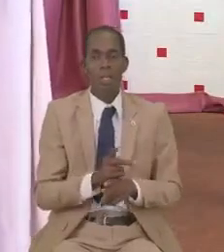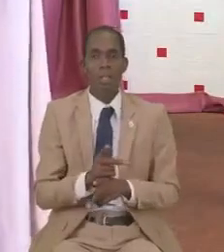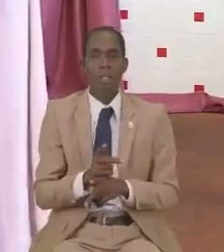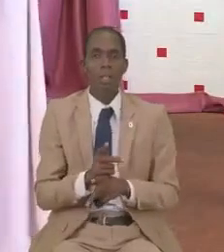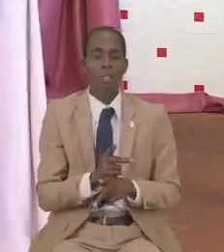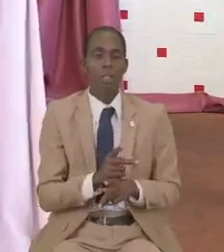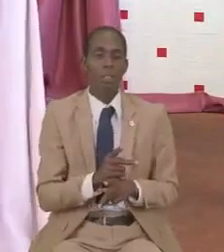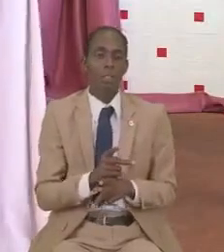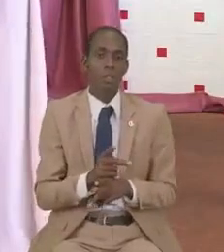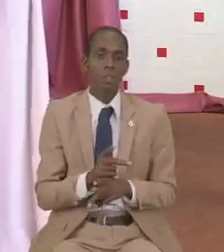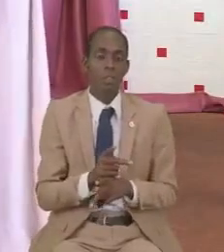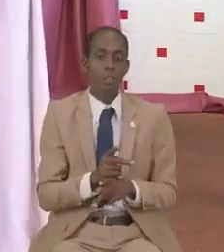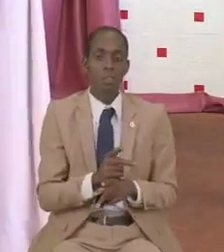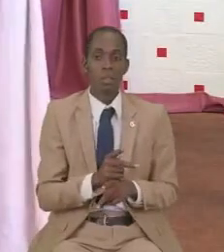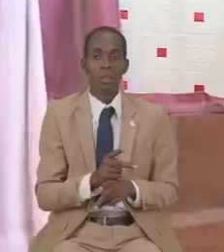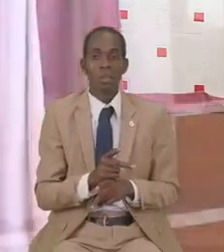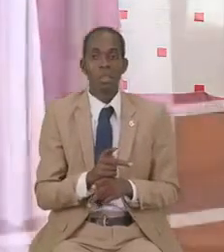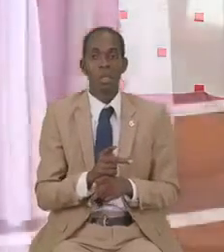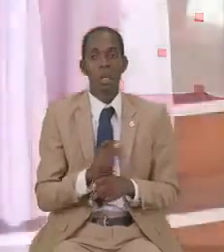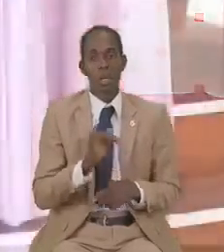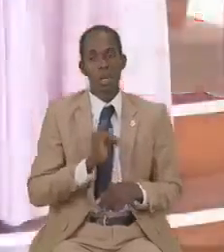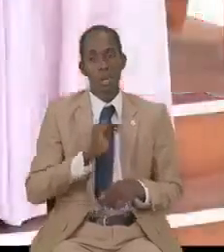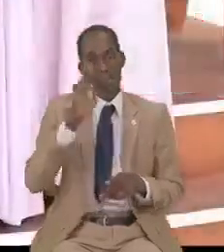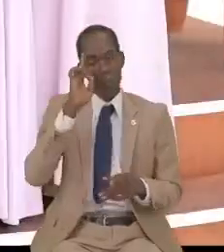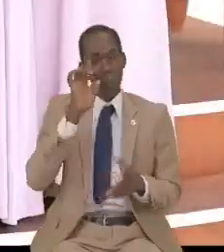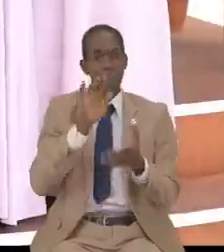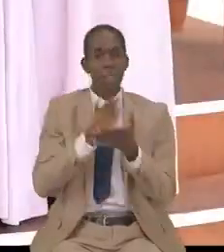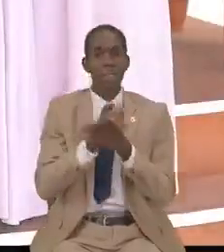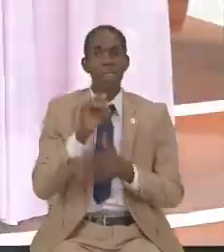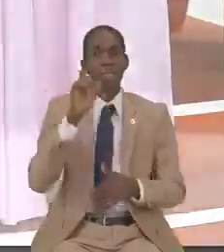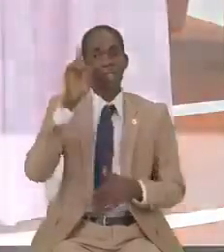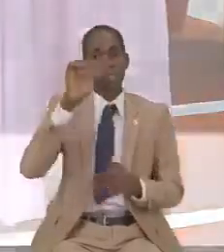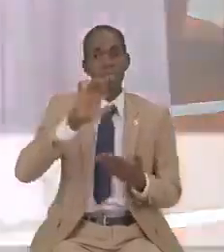I believe you really care.